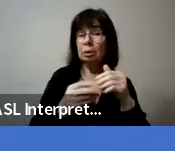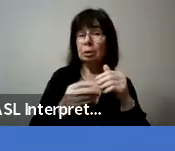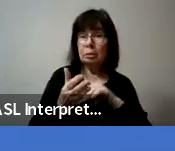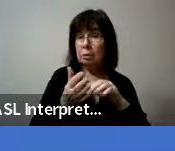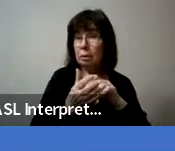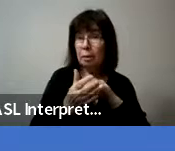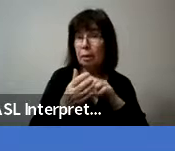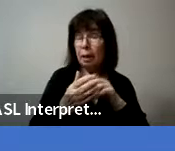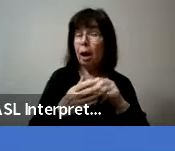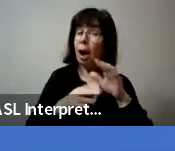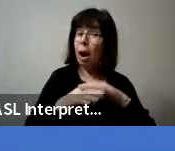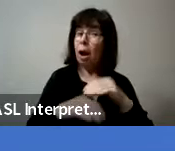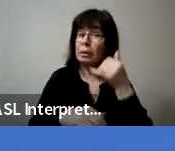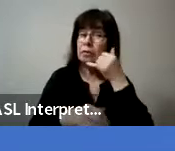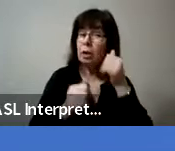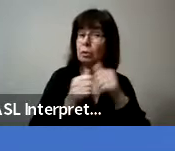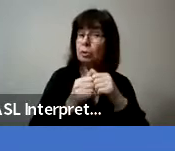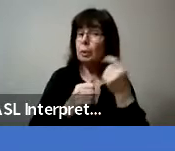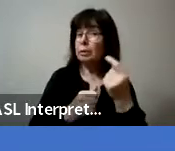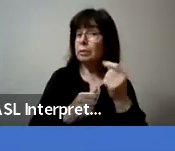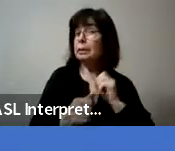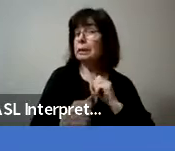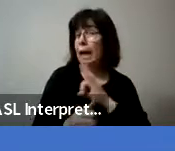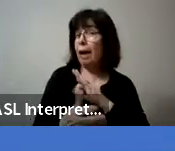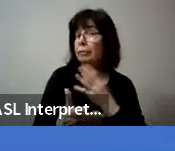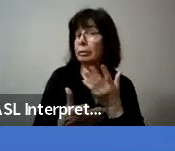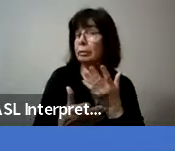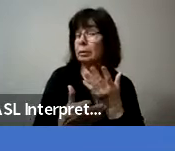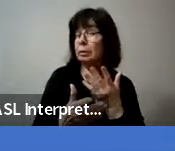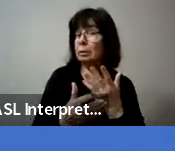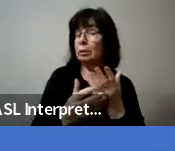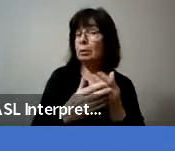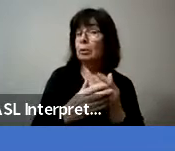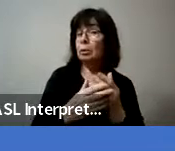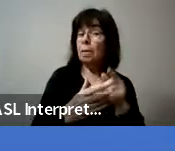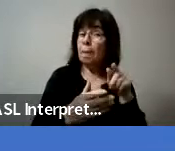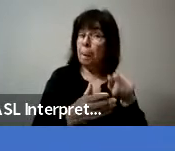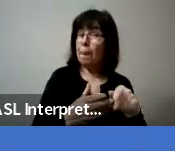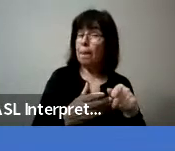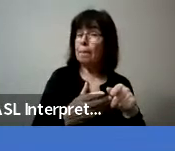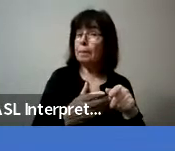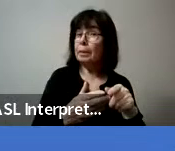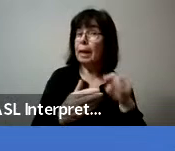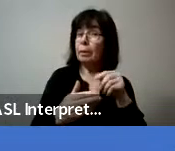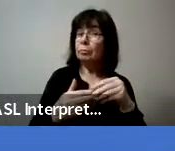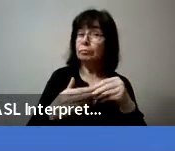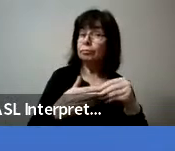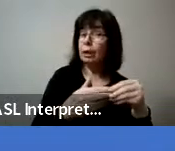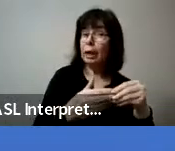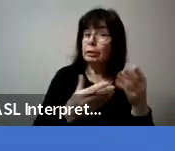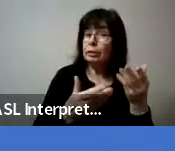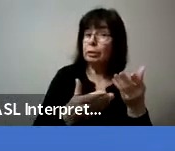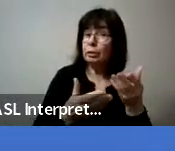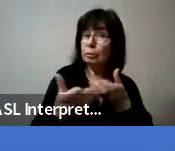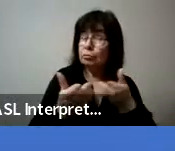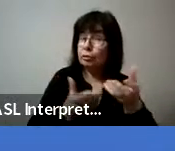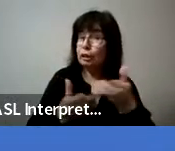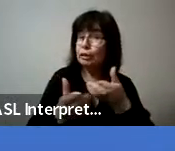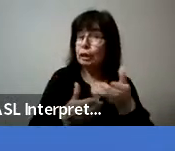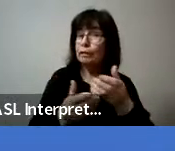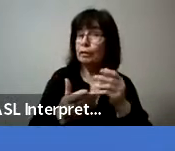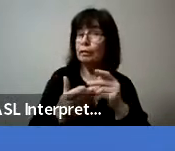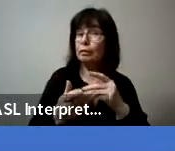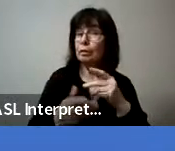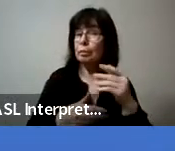phone with one of our eligibility staff who will go through an interactive renewal process with